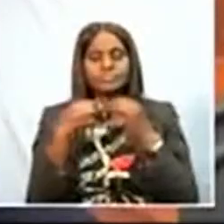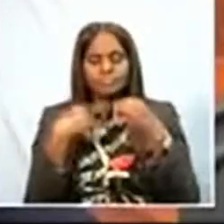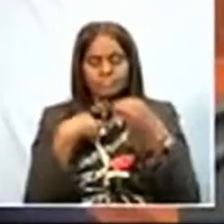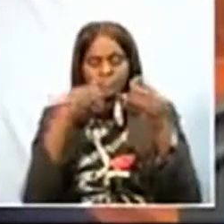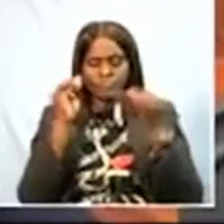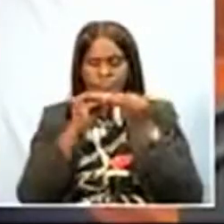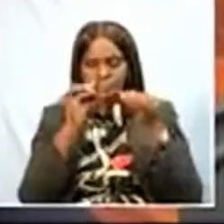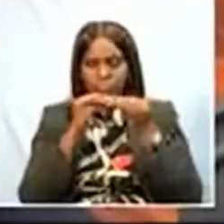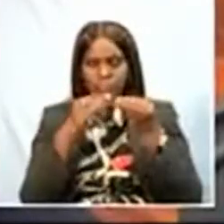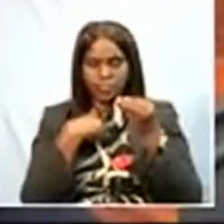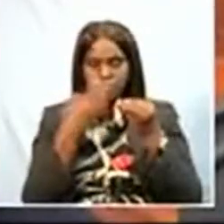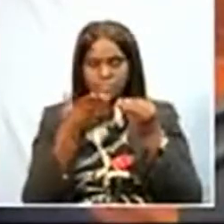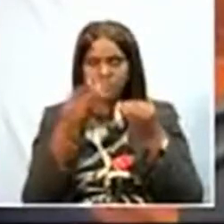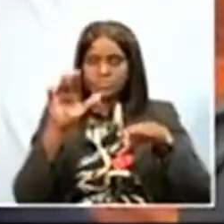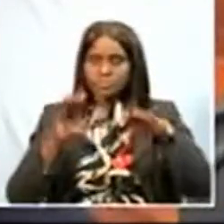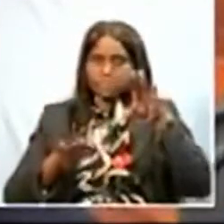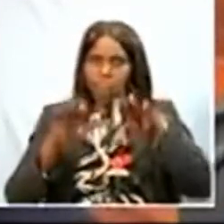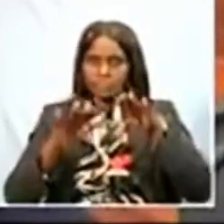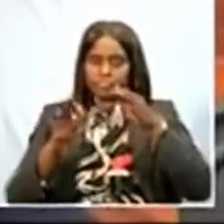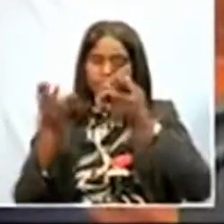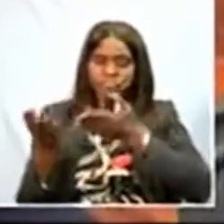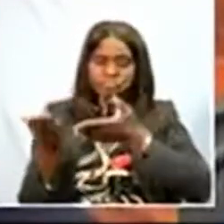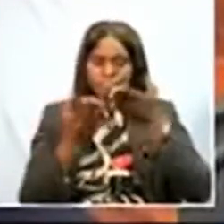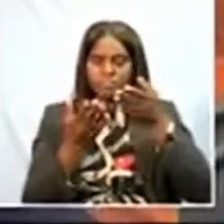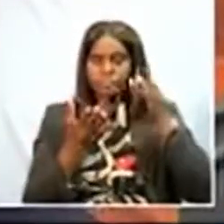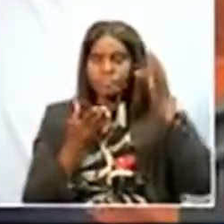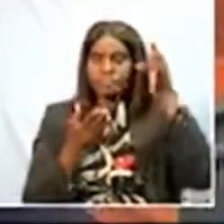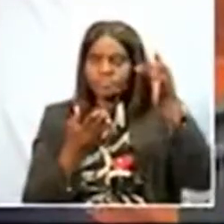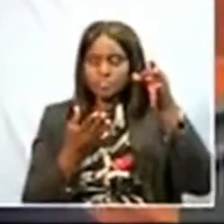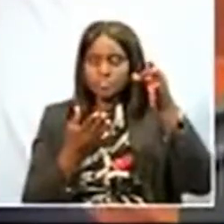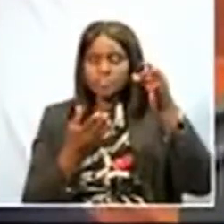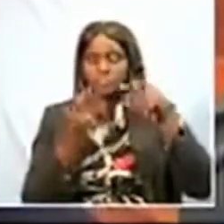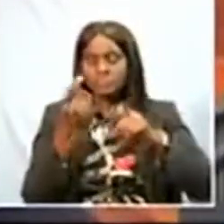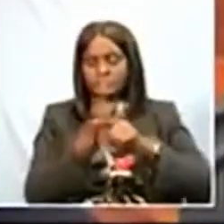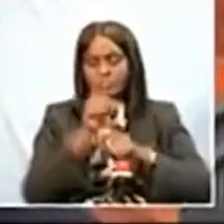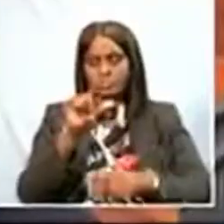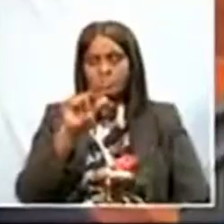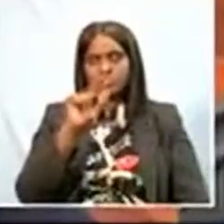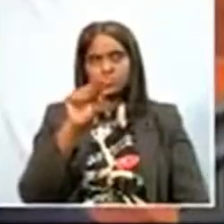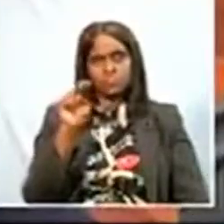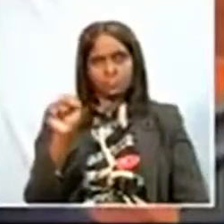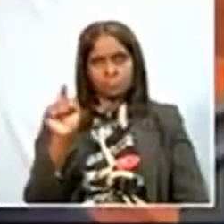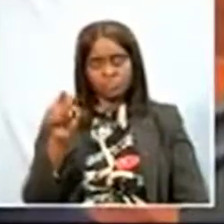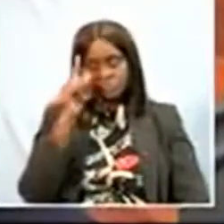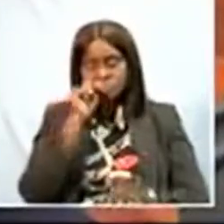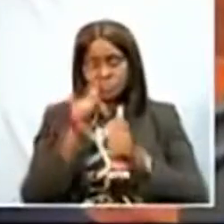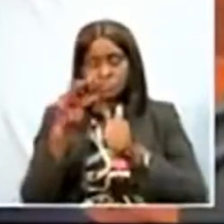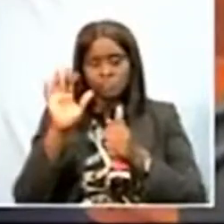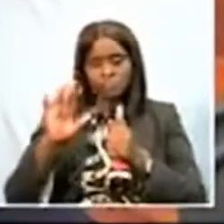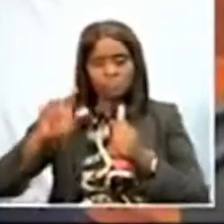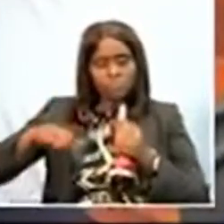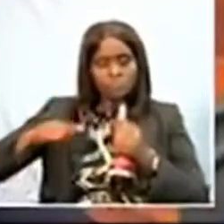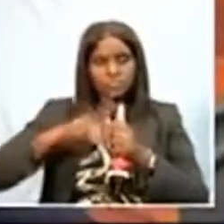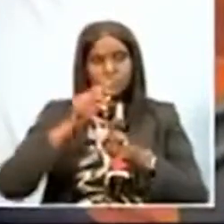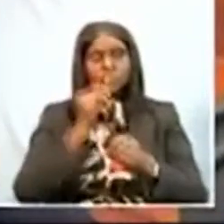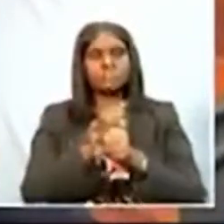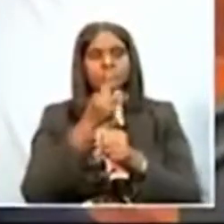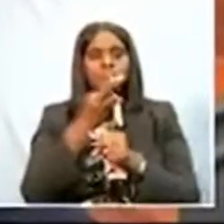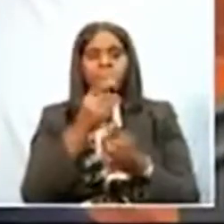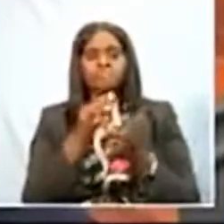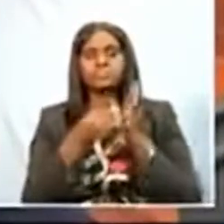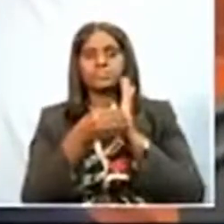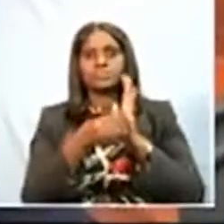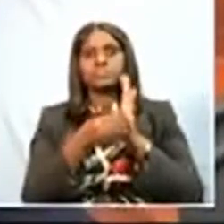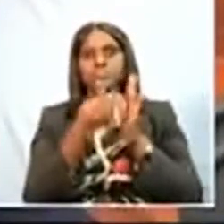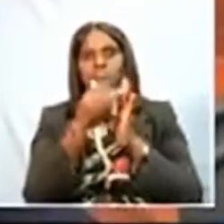Further, the balance brought forward from 2022 was due to late receipt of